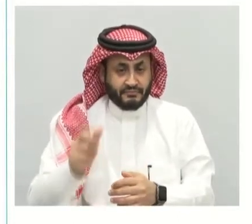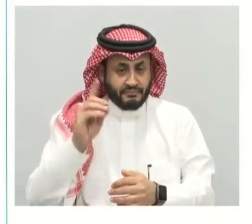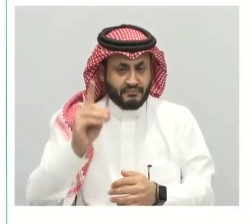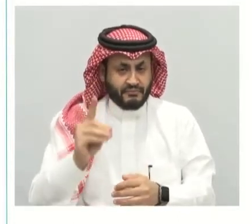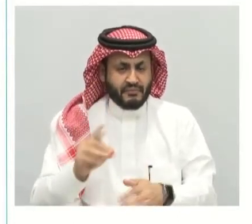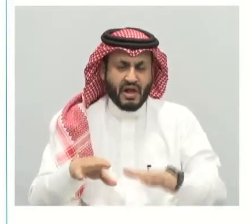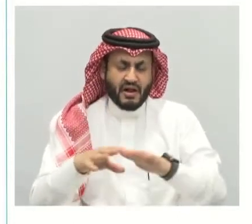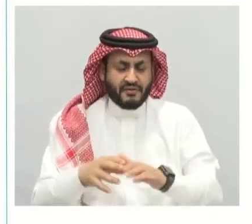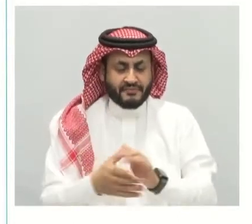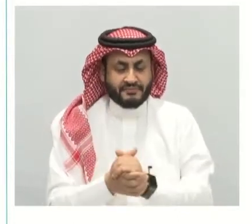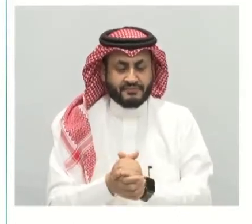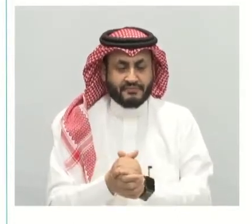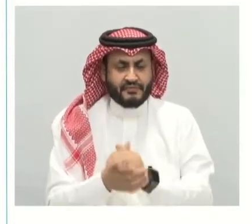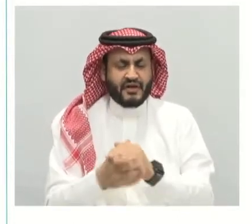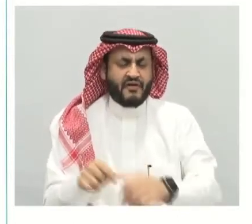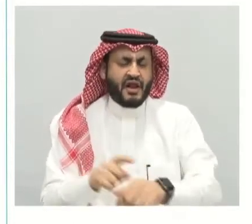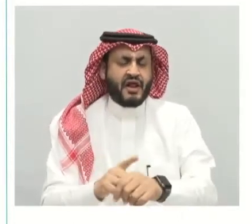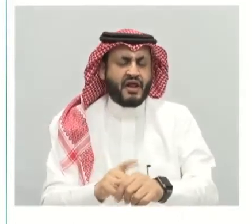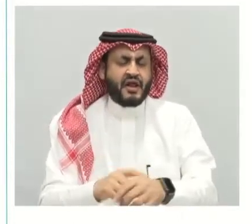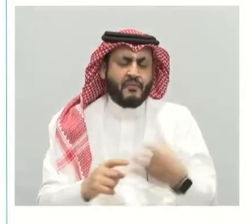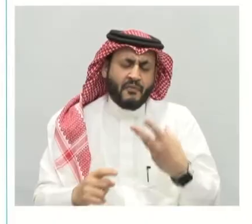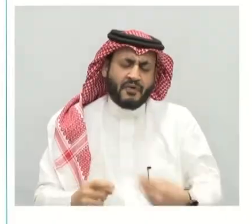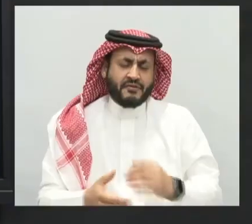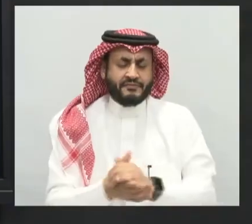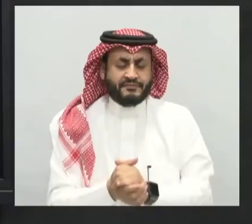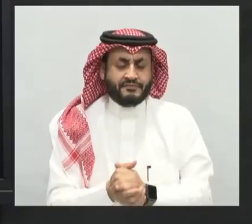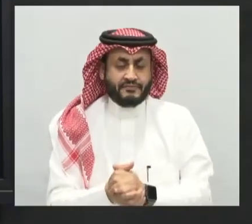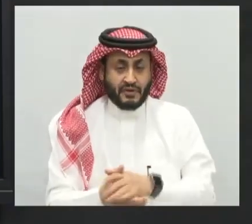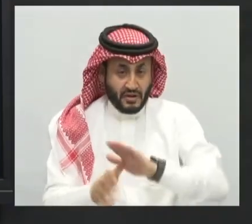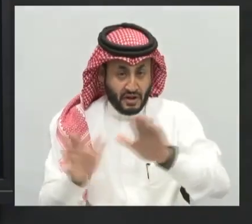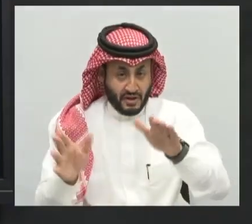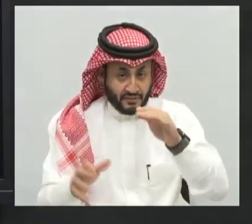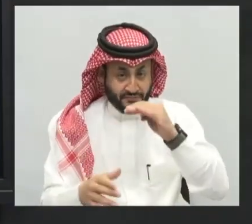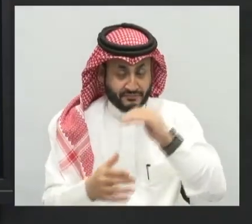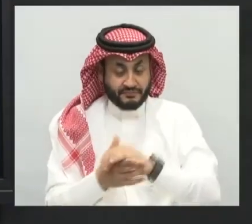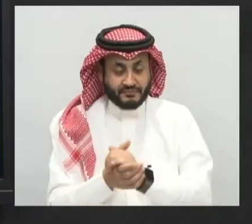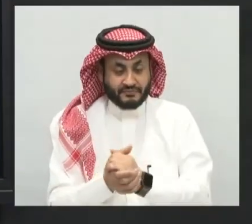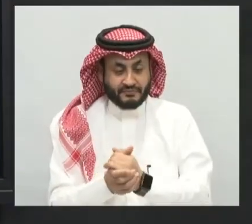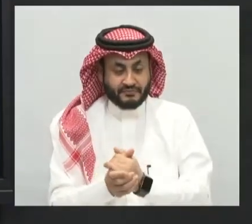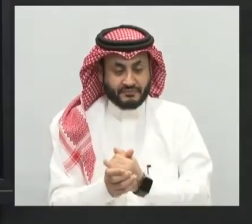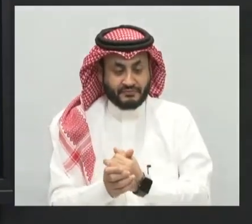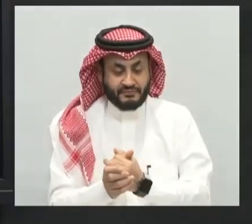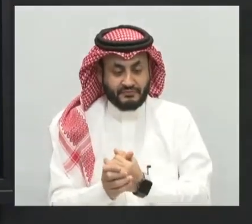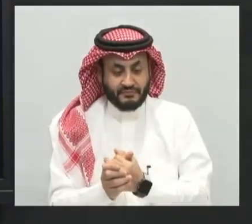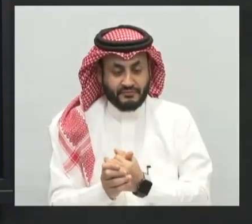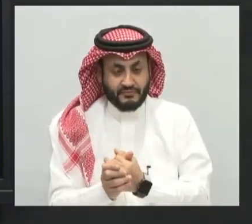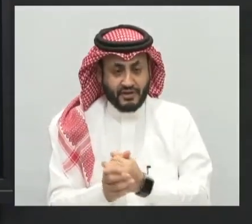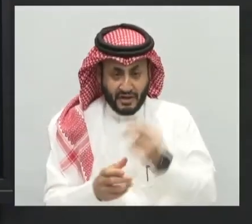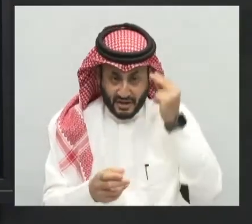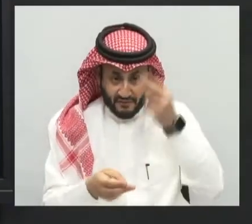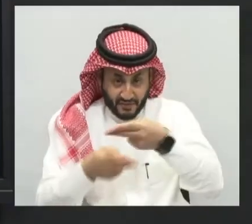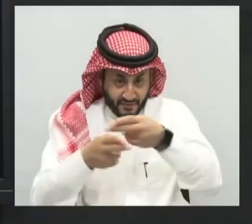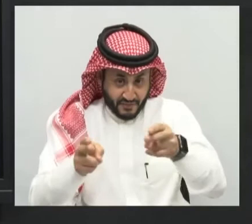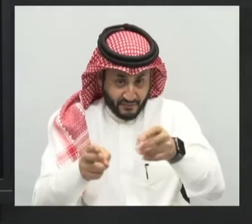long. His friends are waiting for him. So we have answered this exercise and also we have learned how can we